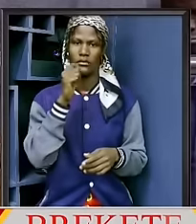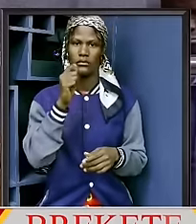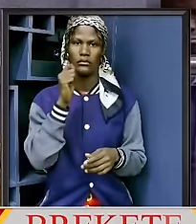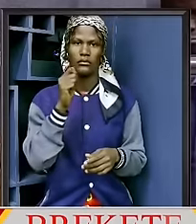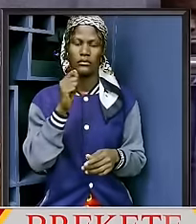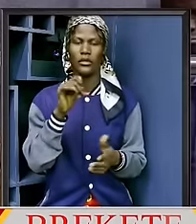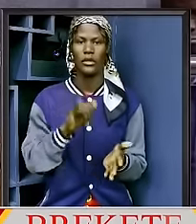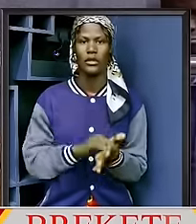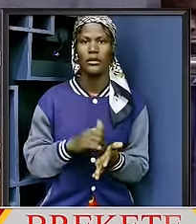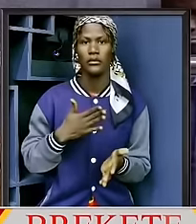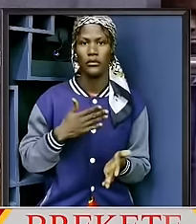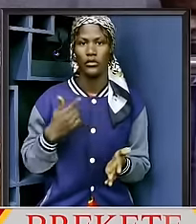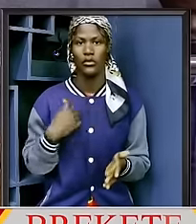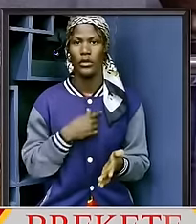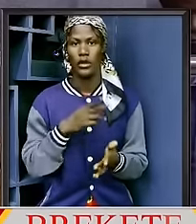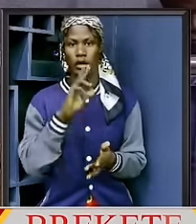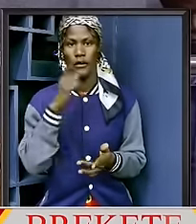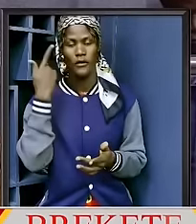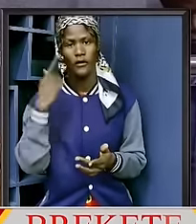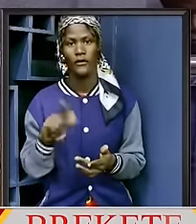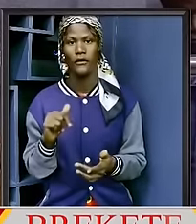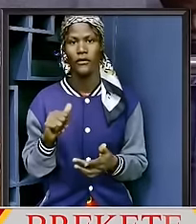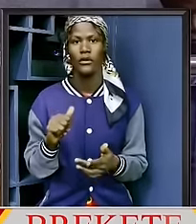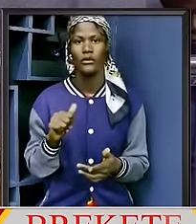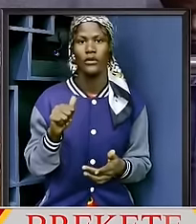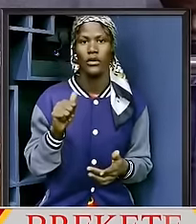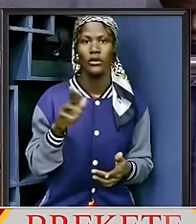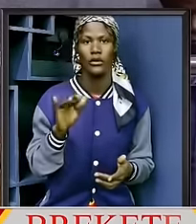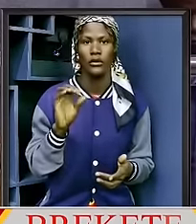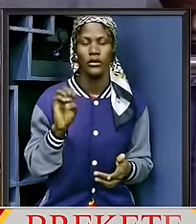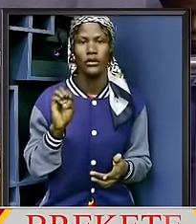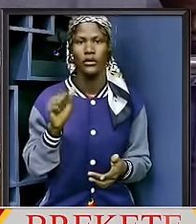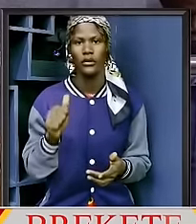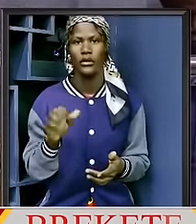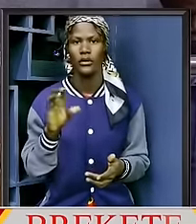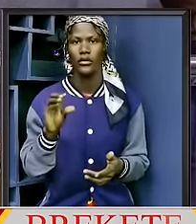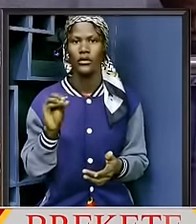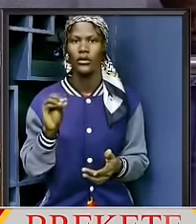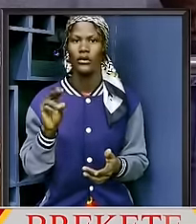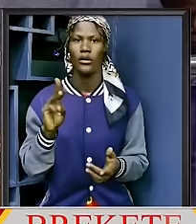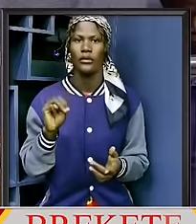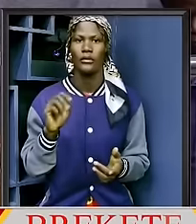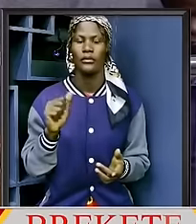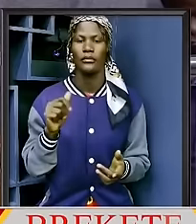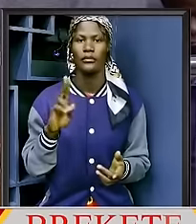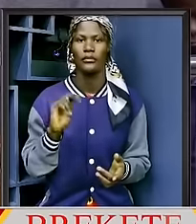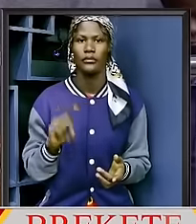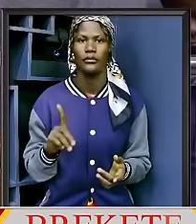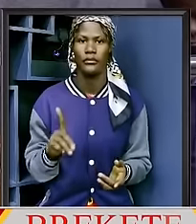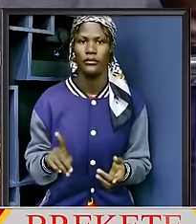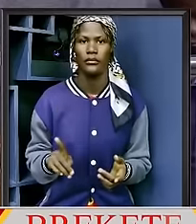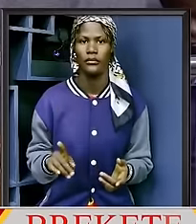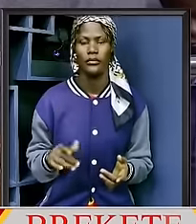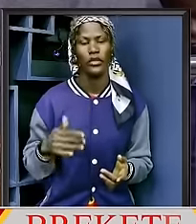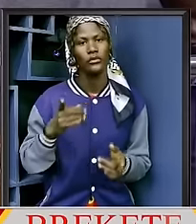area command, that you are under arrest. I said, arrest? I said, please let me just